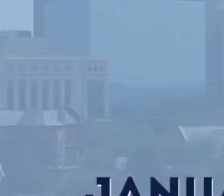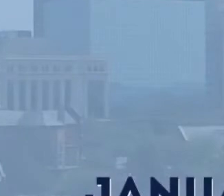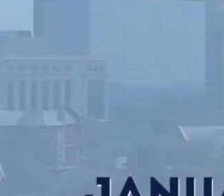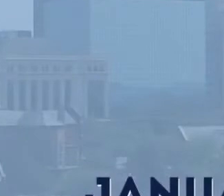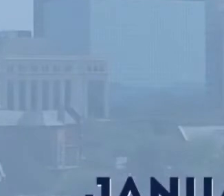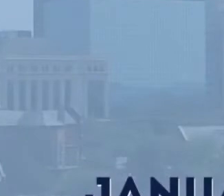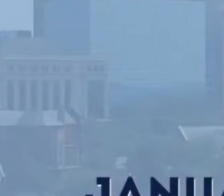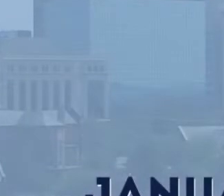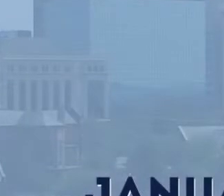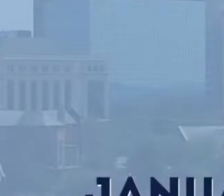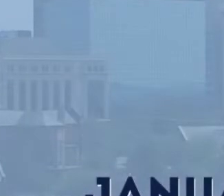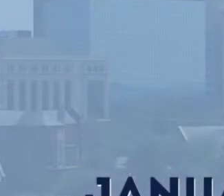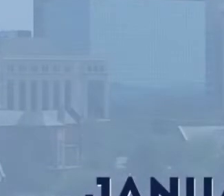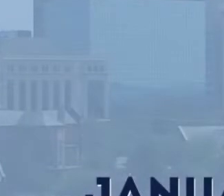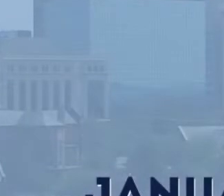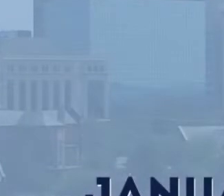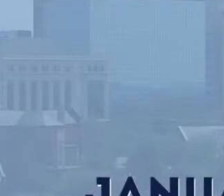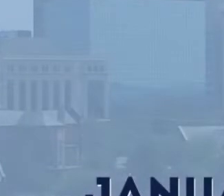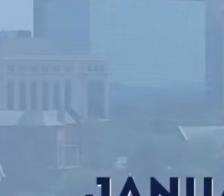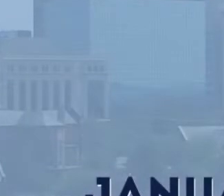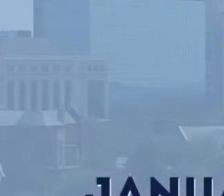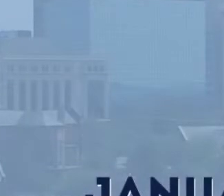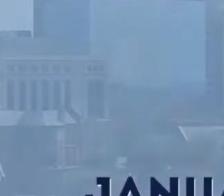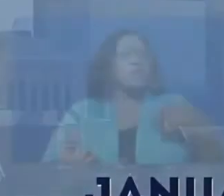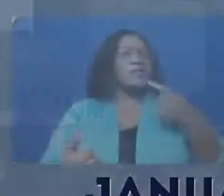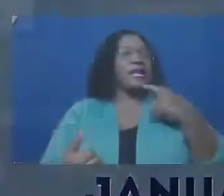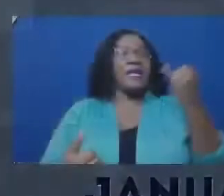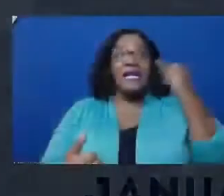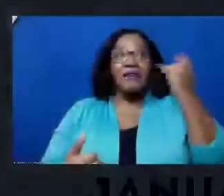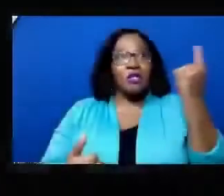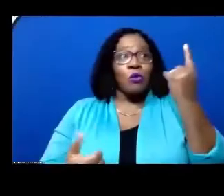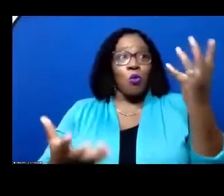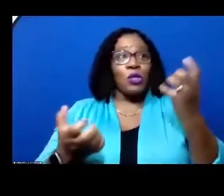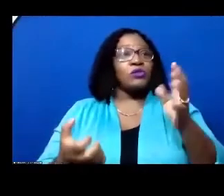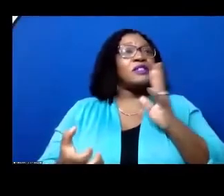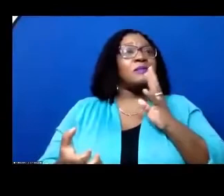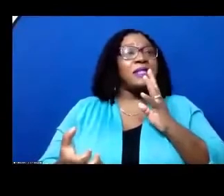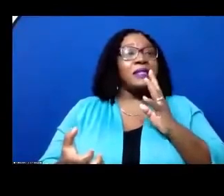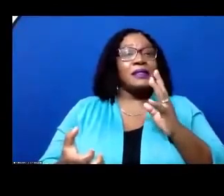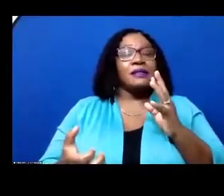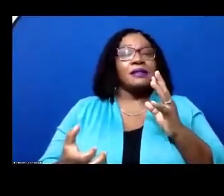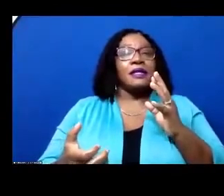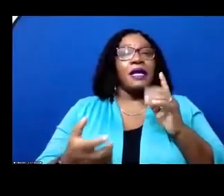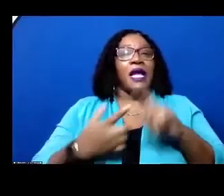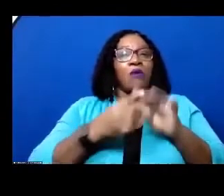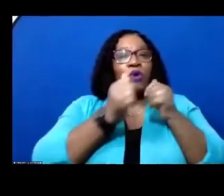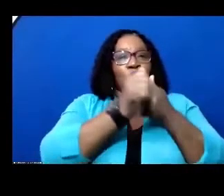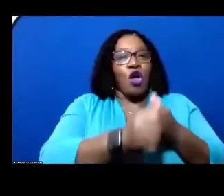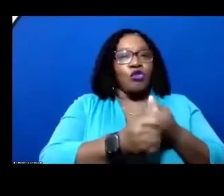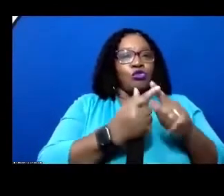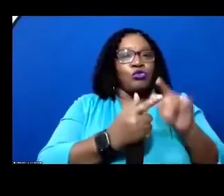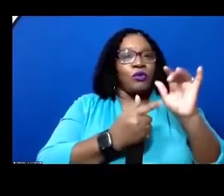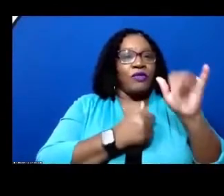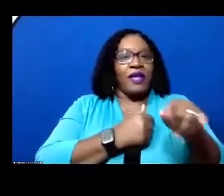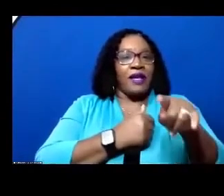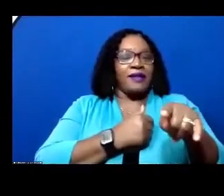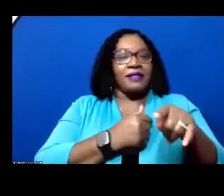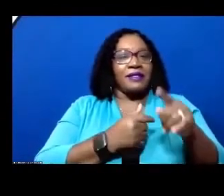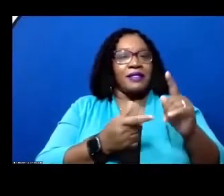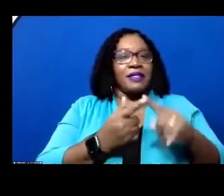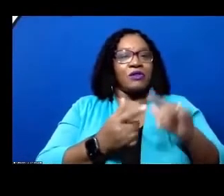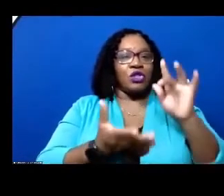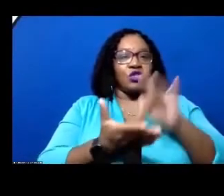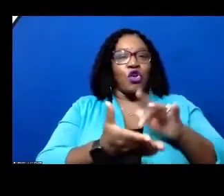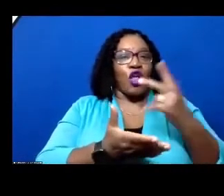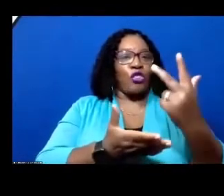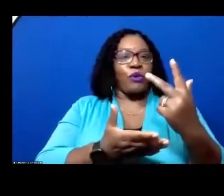no sir not at this time we would ask that if someone would like to speak in uh regards to this matter that they press star 3 to